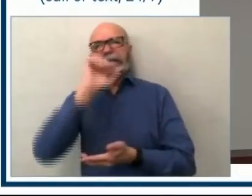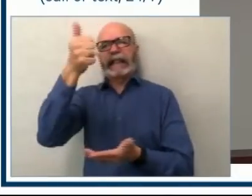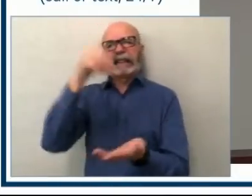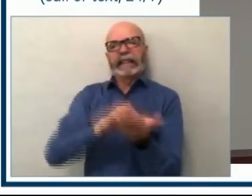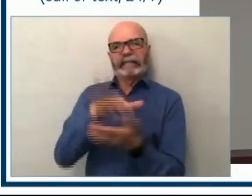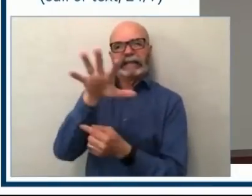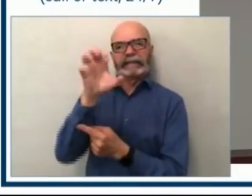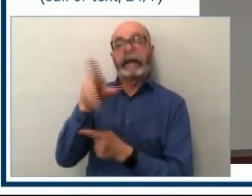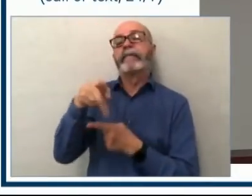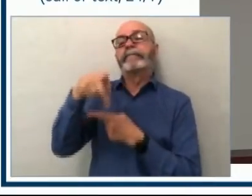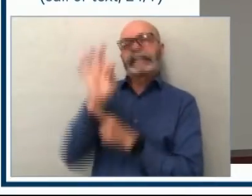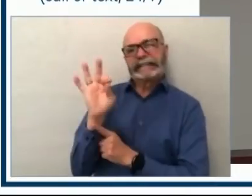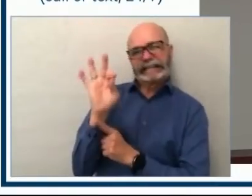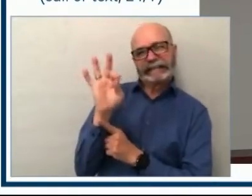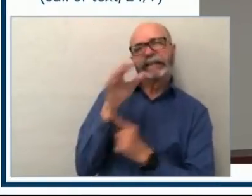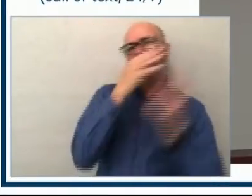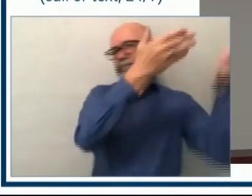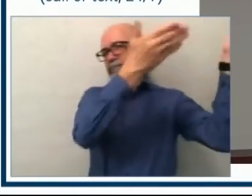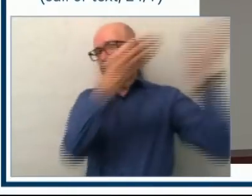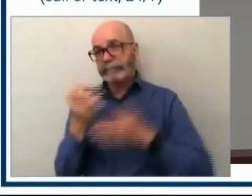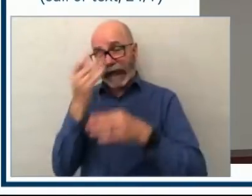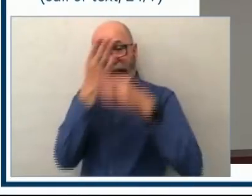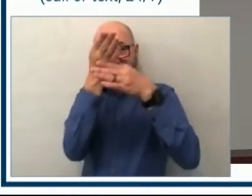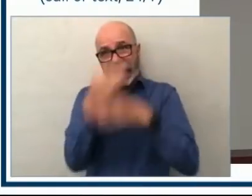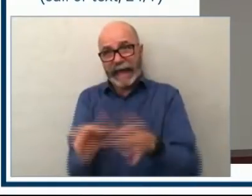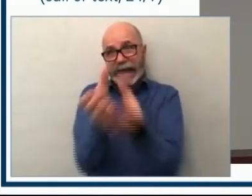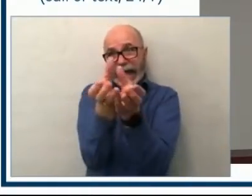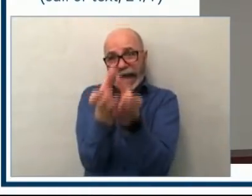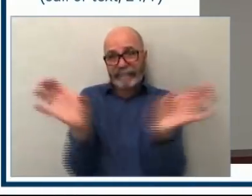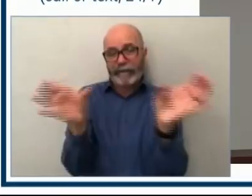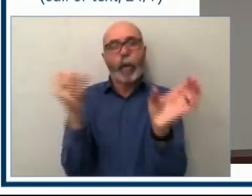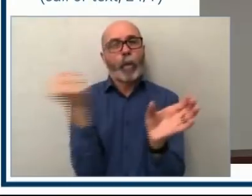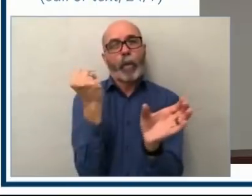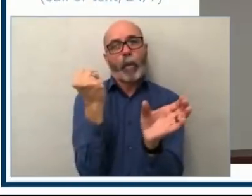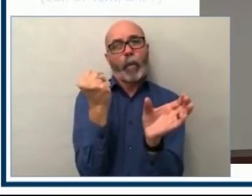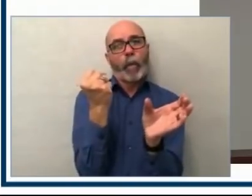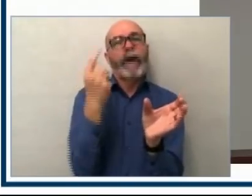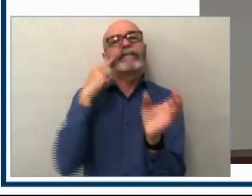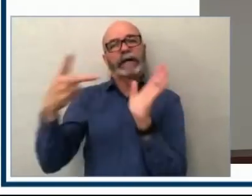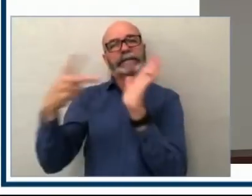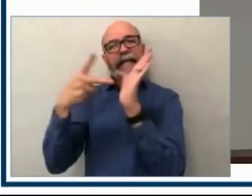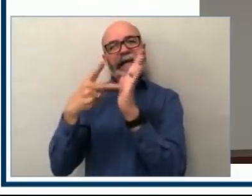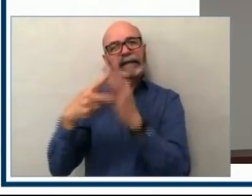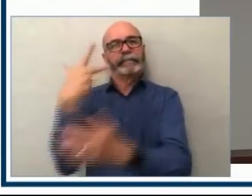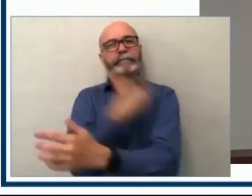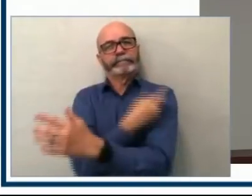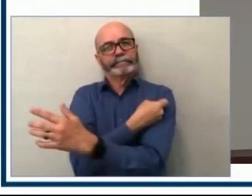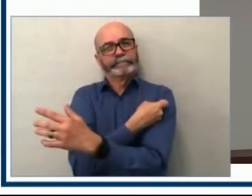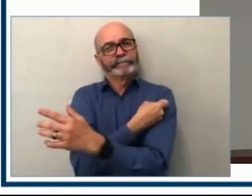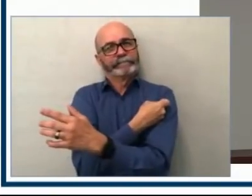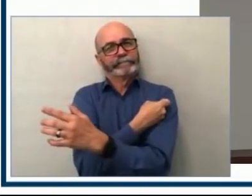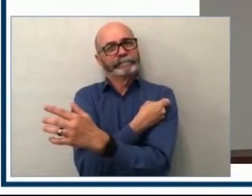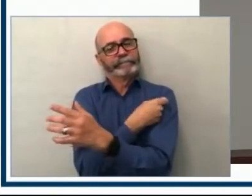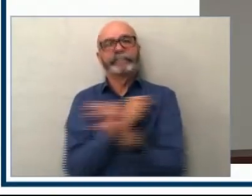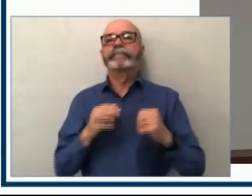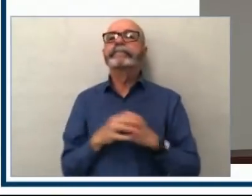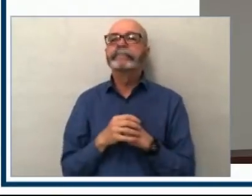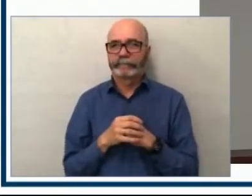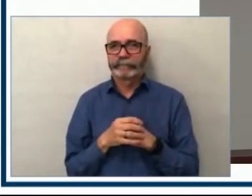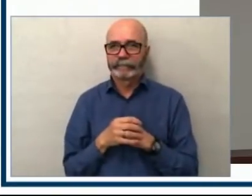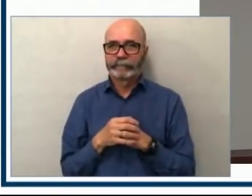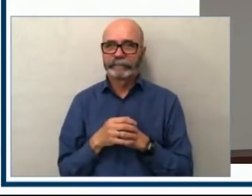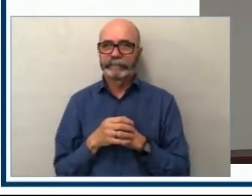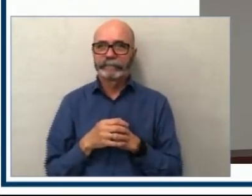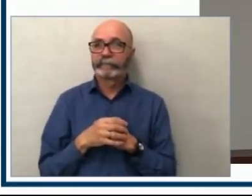be reserved for second doses. This will be our biggest single shipment of vaccine to date. It will be delivered to